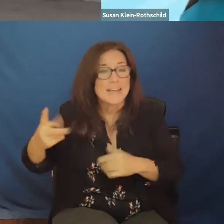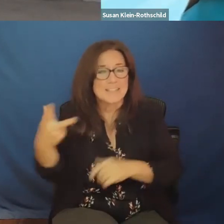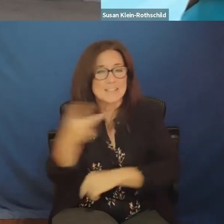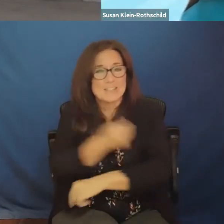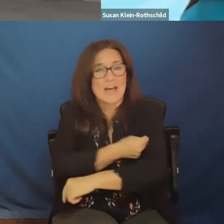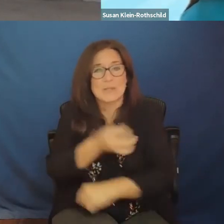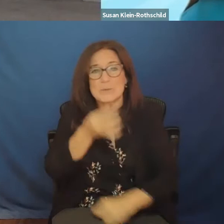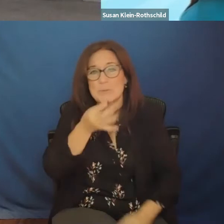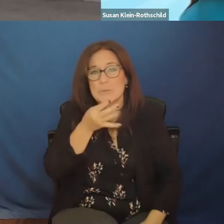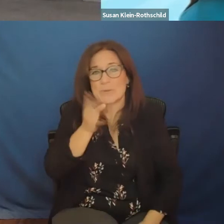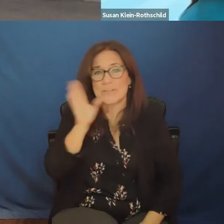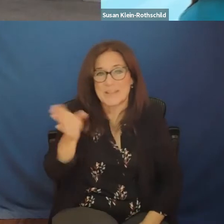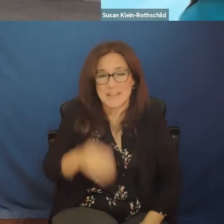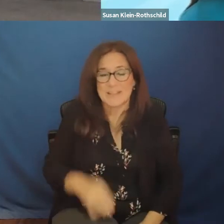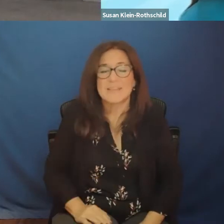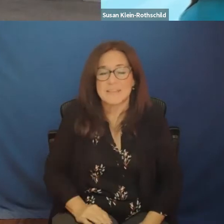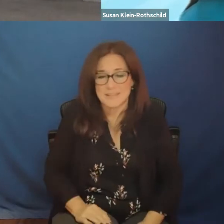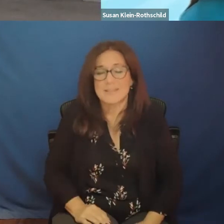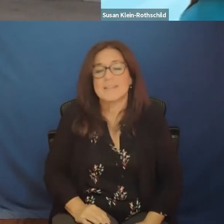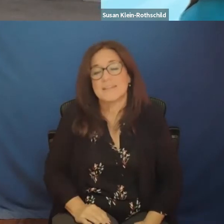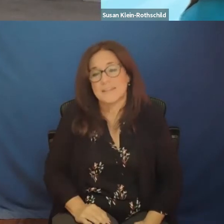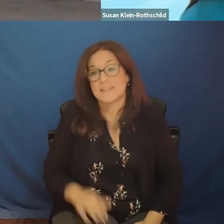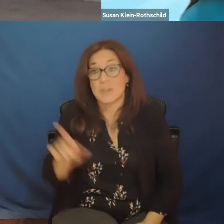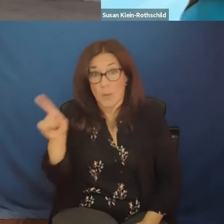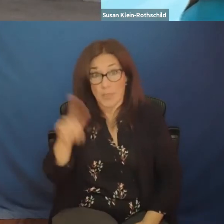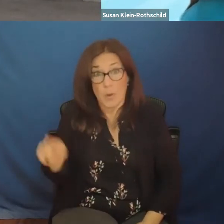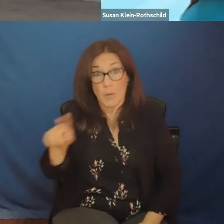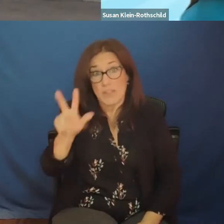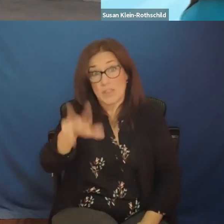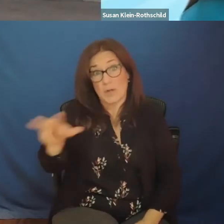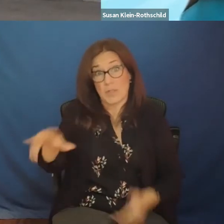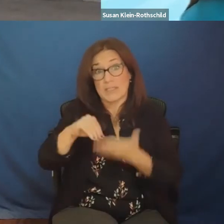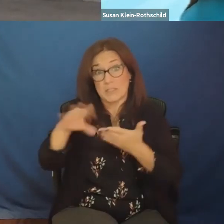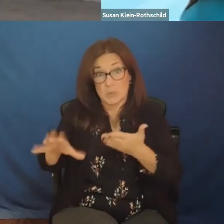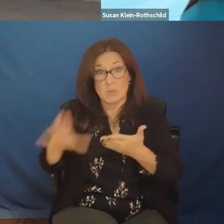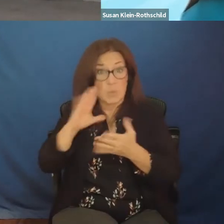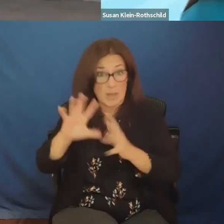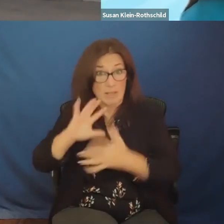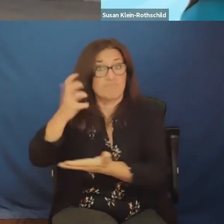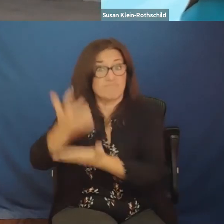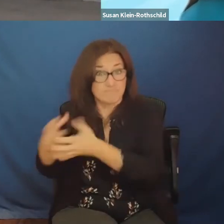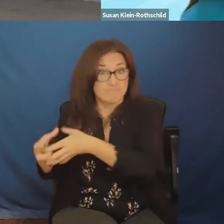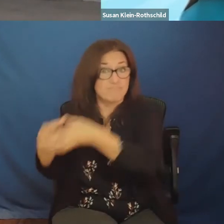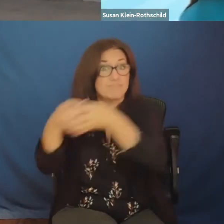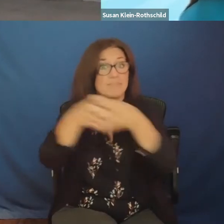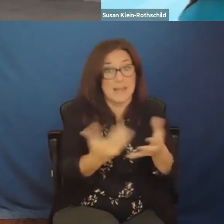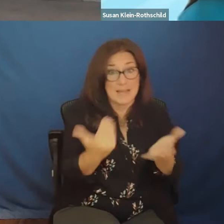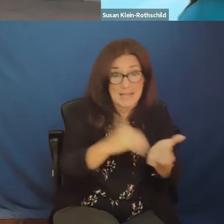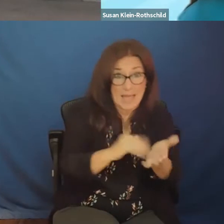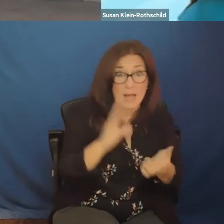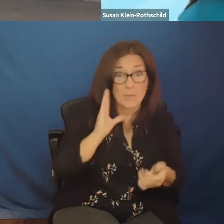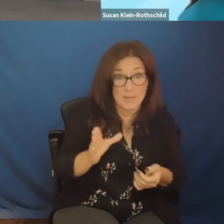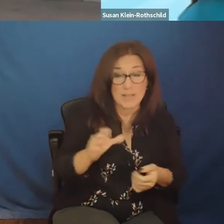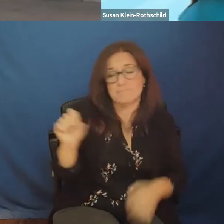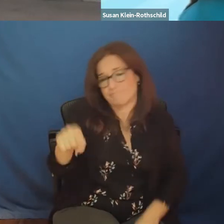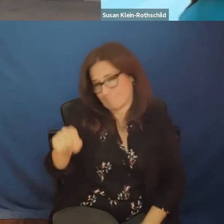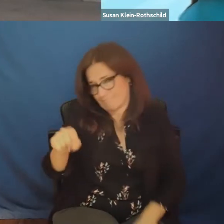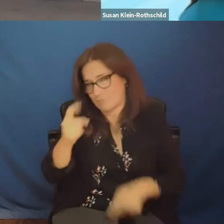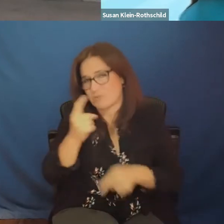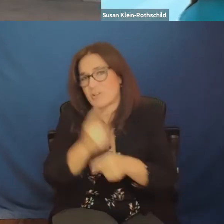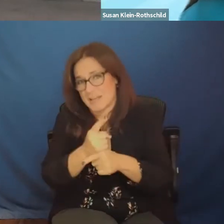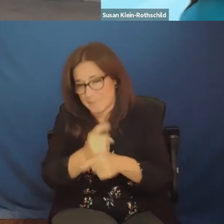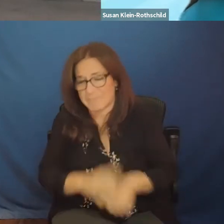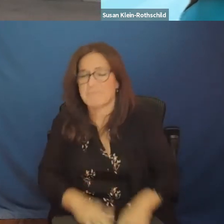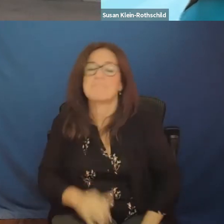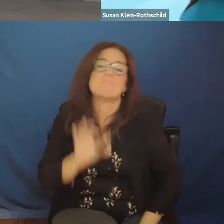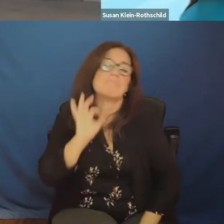so so that 33 went, so when we will be doing another field trip to add more to that? Great. Correct. And then my last question, this may be for